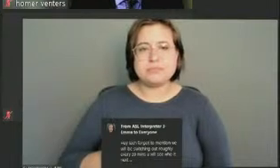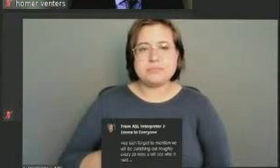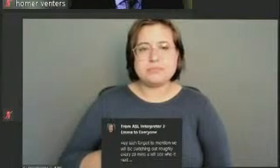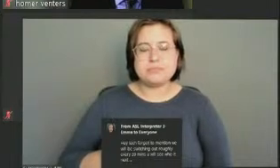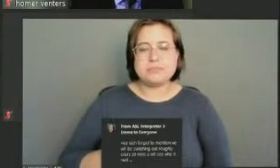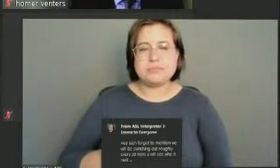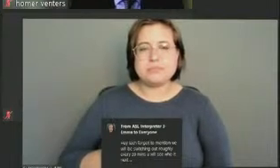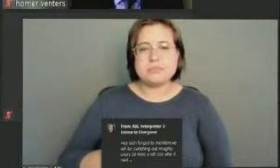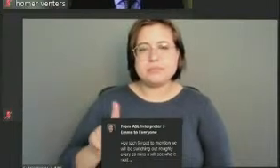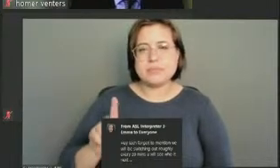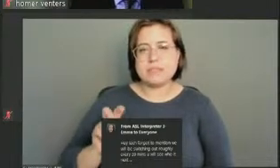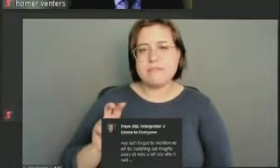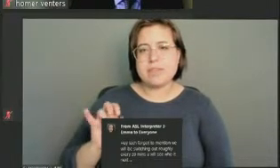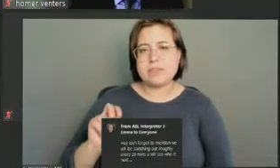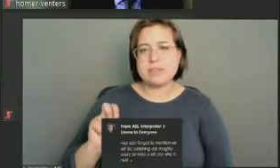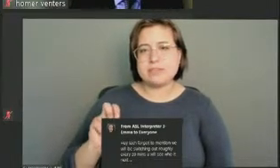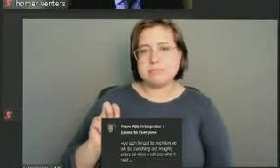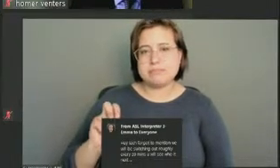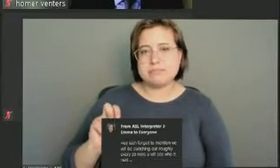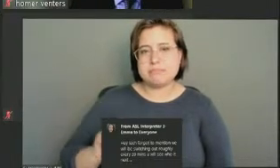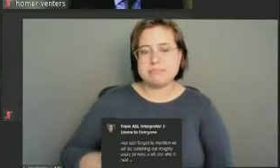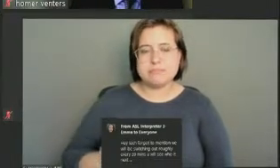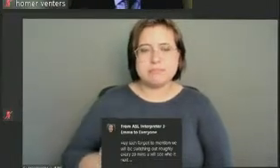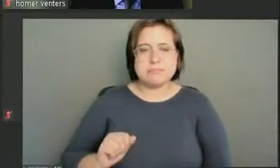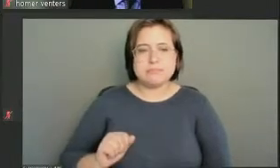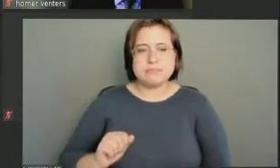Dr. Rachel Levine.